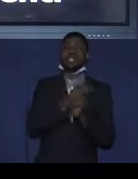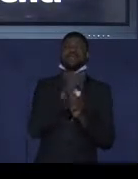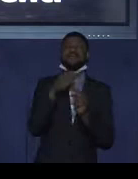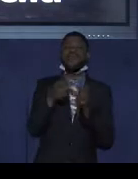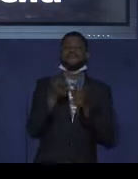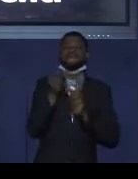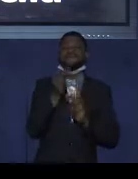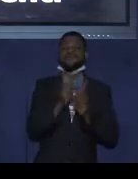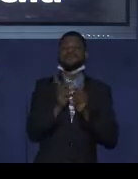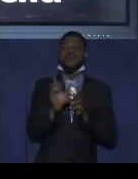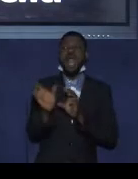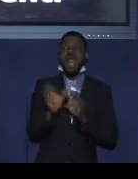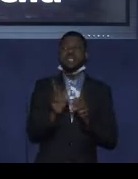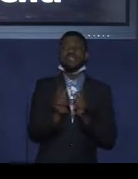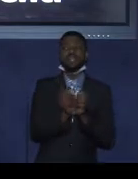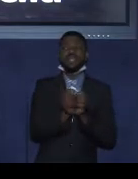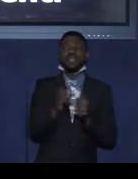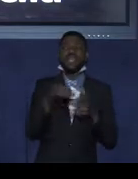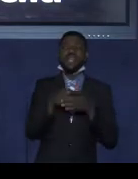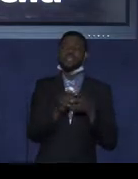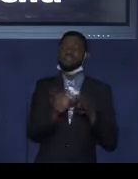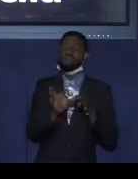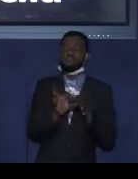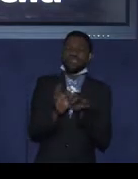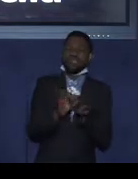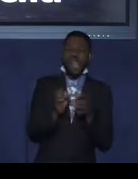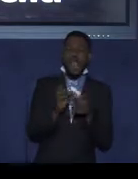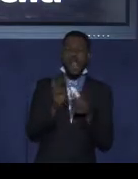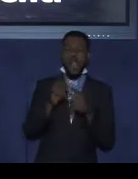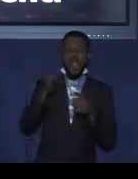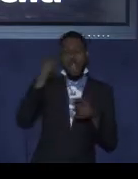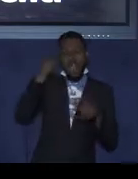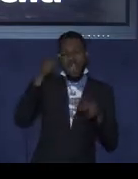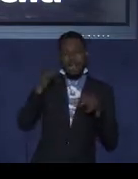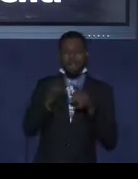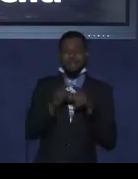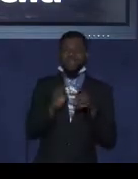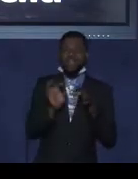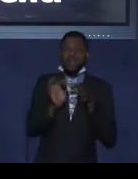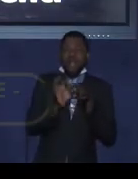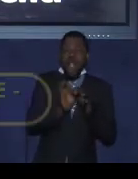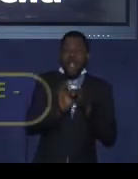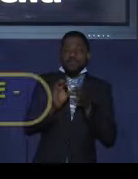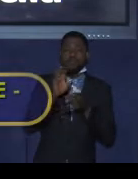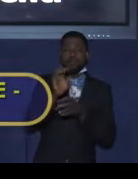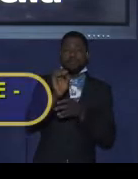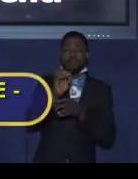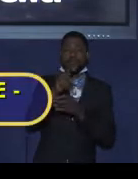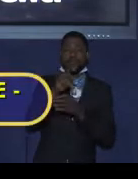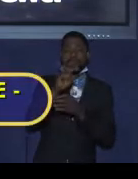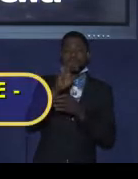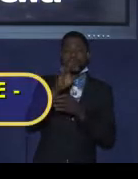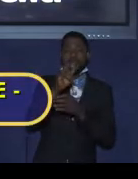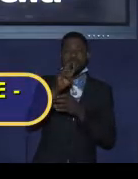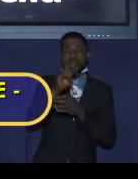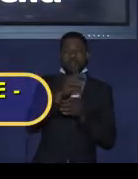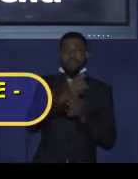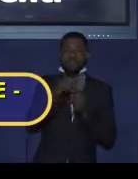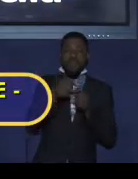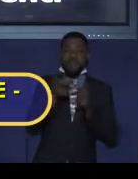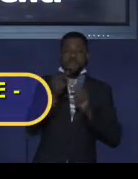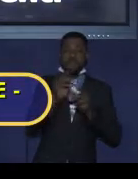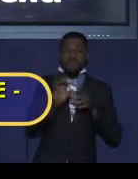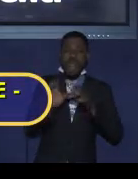when people act together in unity or agreement. Cooperation is when people act